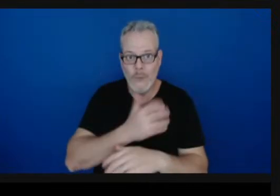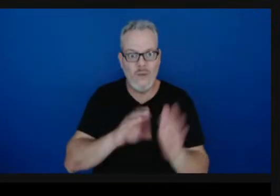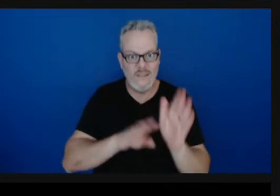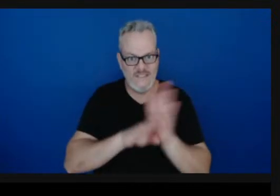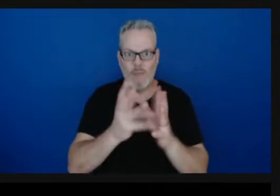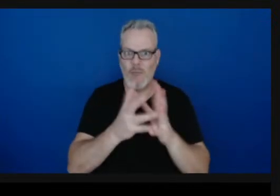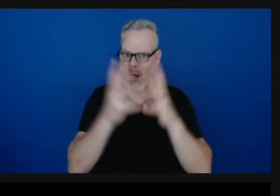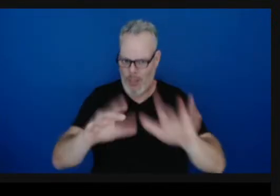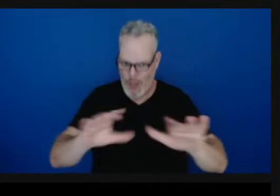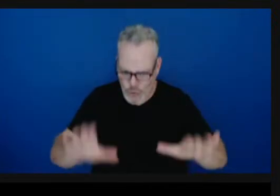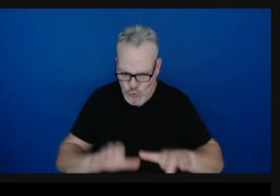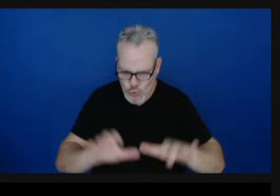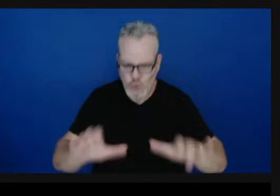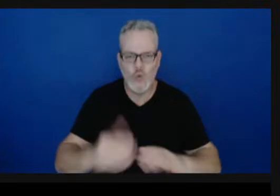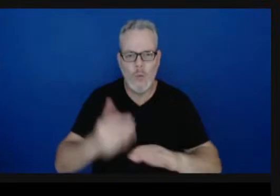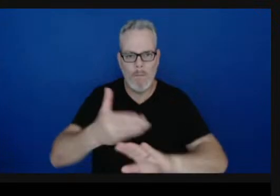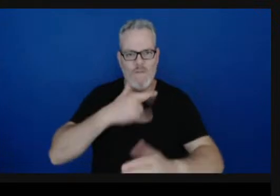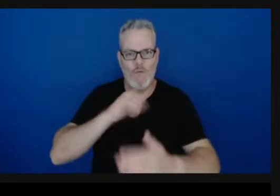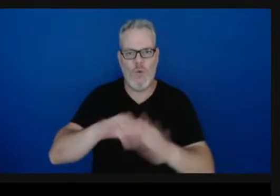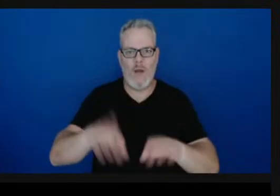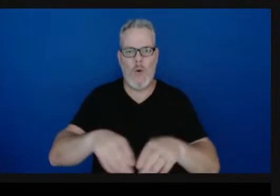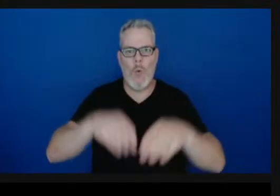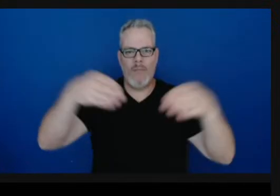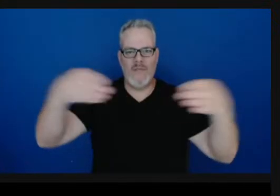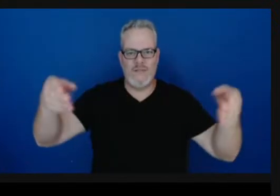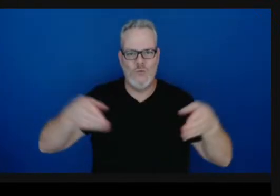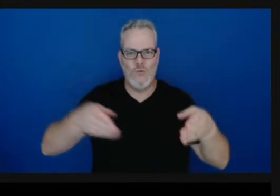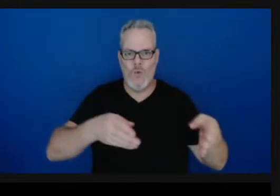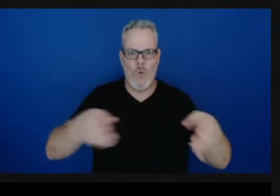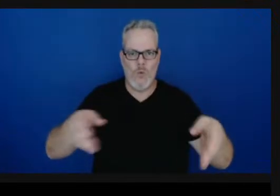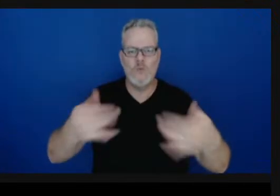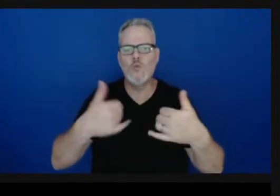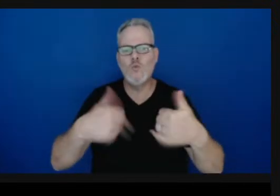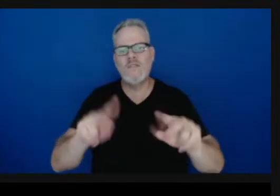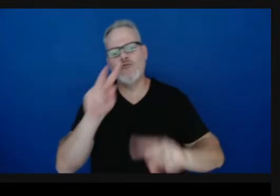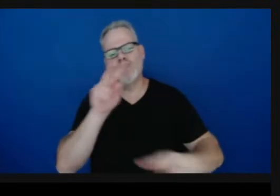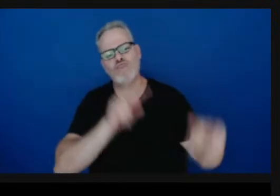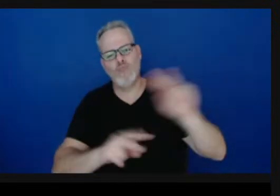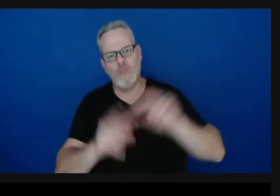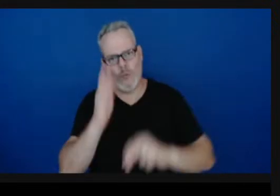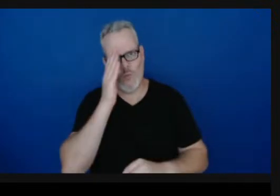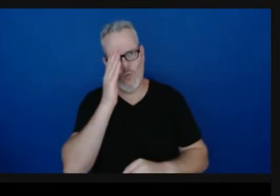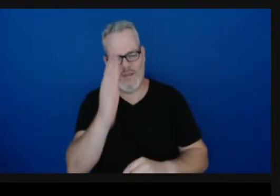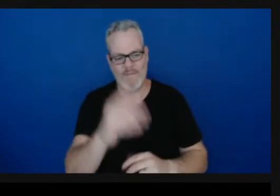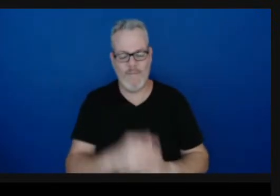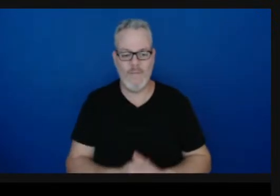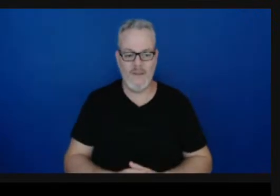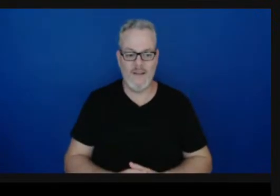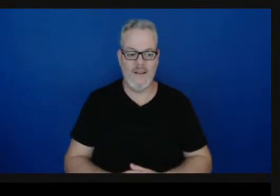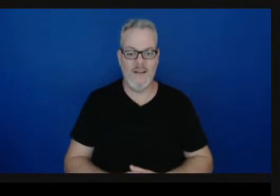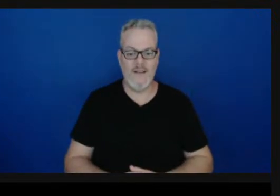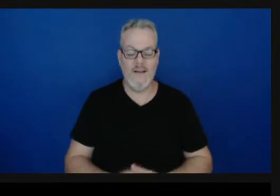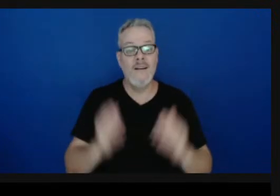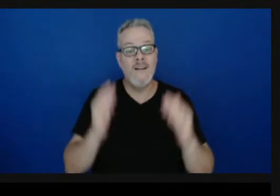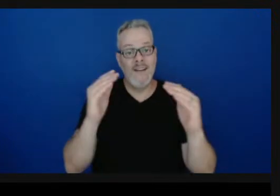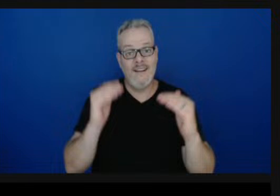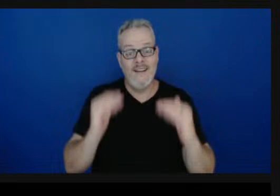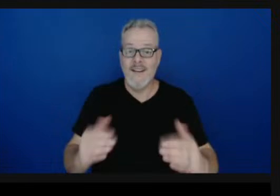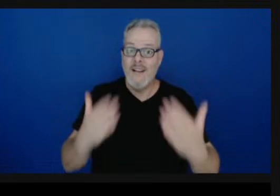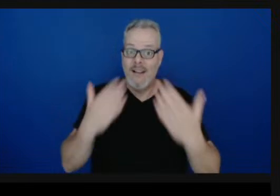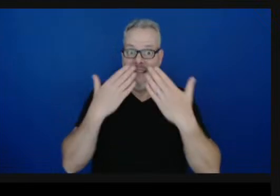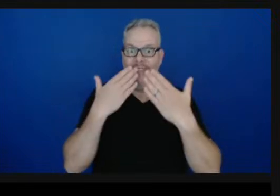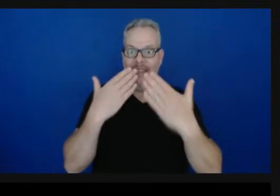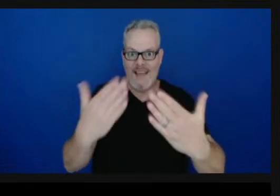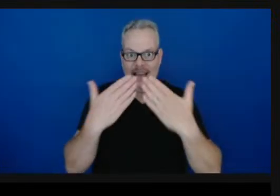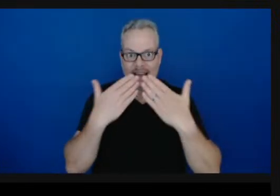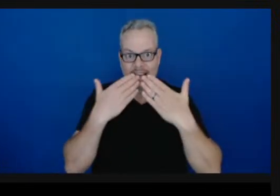do before that road will be open. So we'll keep an eye on that. And that brings us into our thank yous, I believe. I want